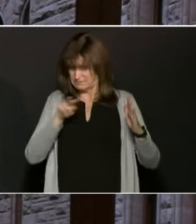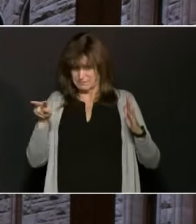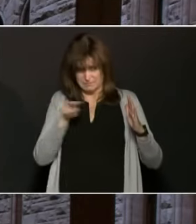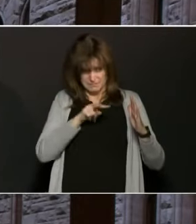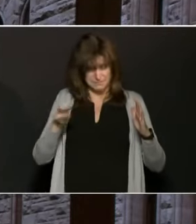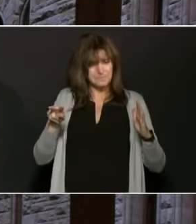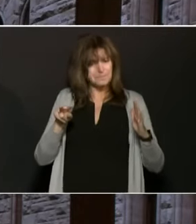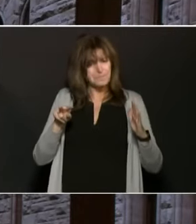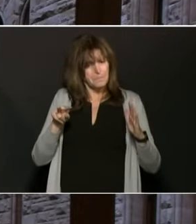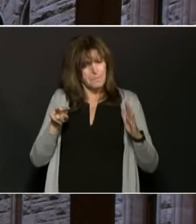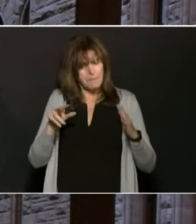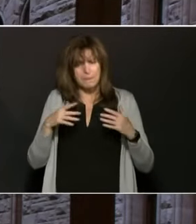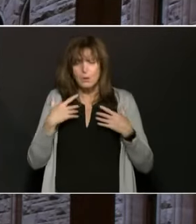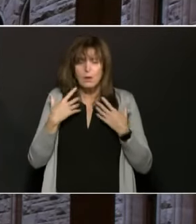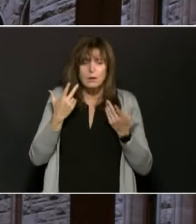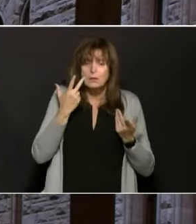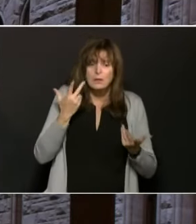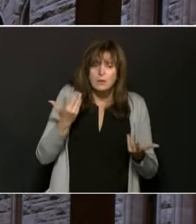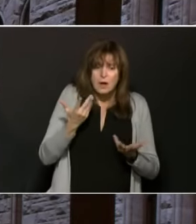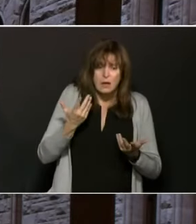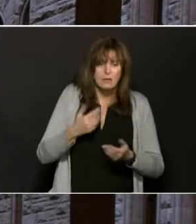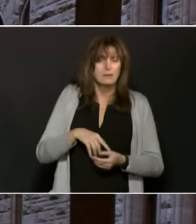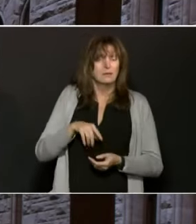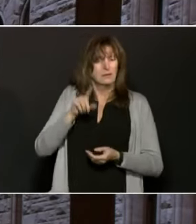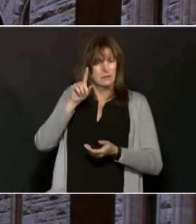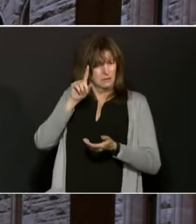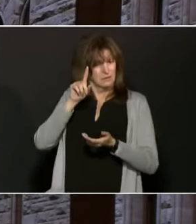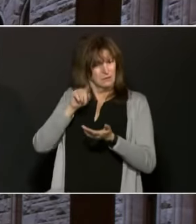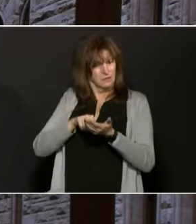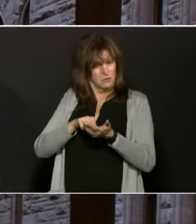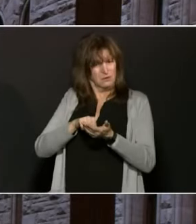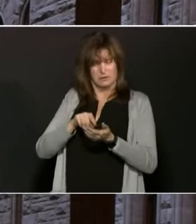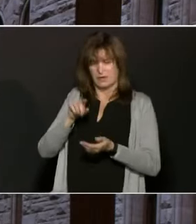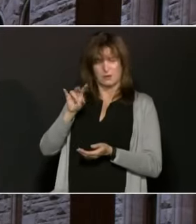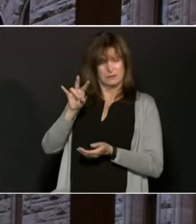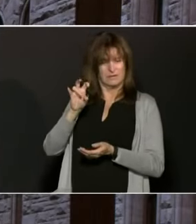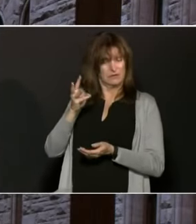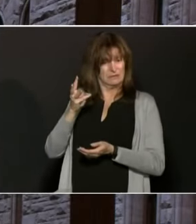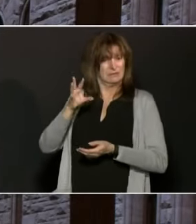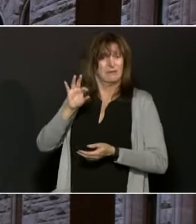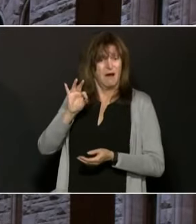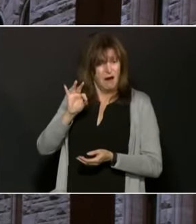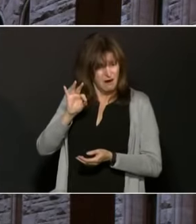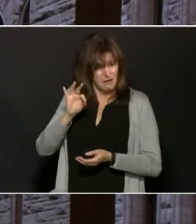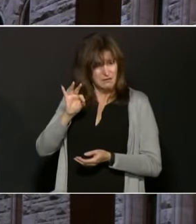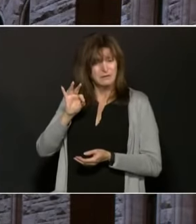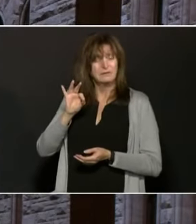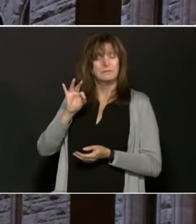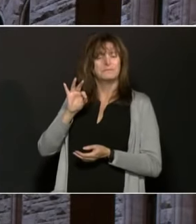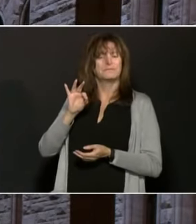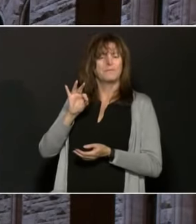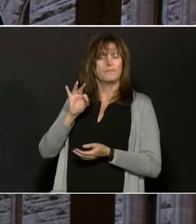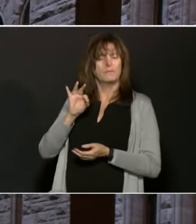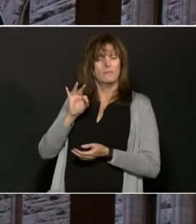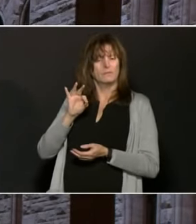Dr. Brown was alluding to. And that's up from last week where we were at 1,769. So there